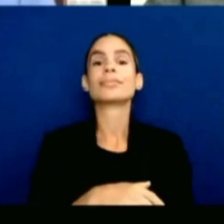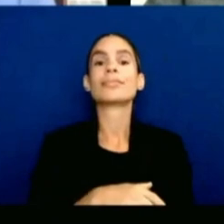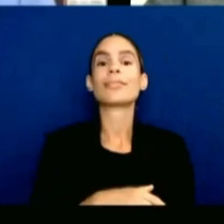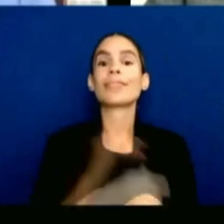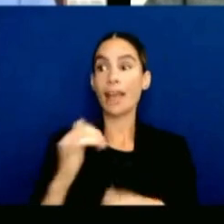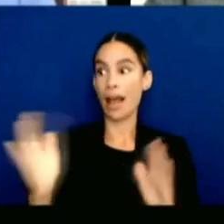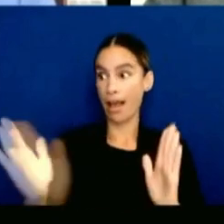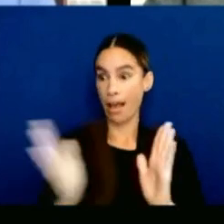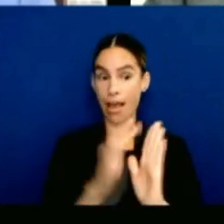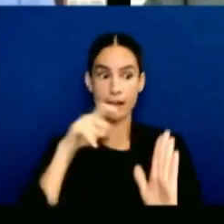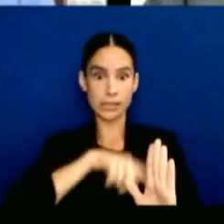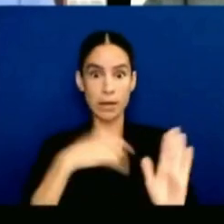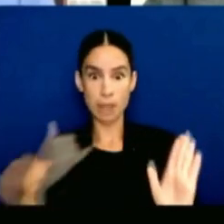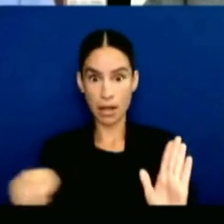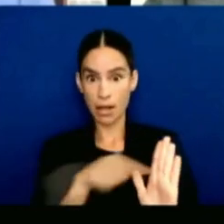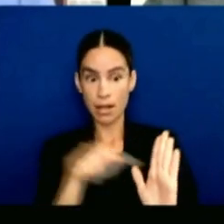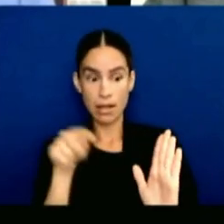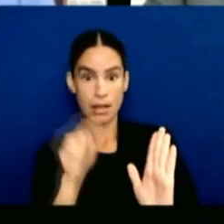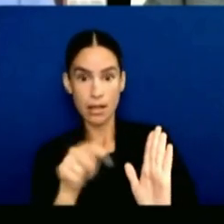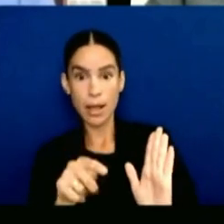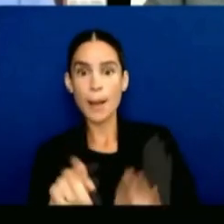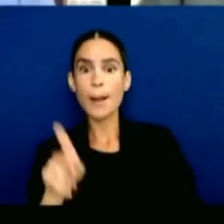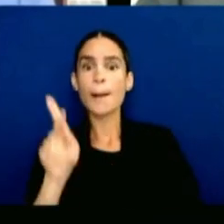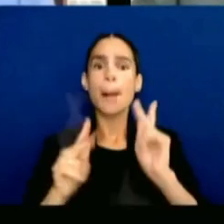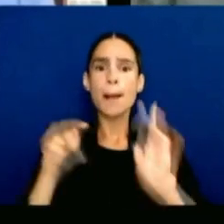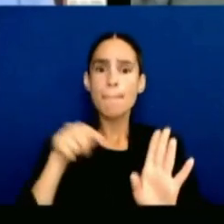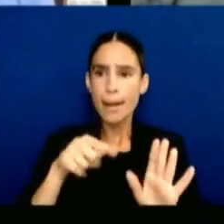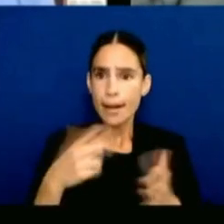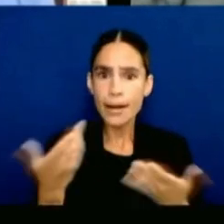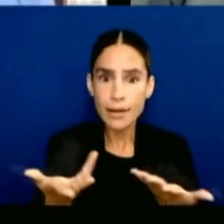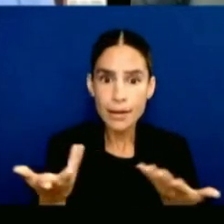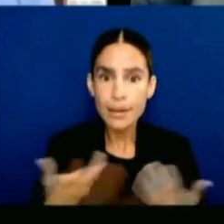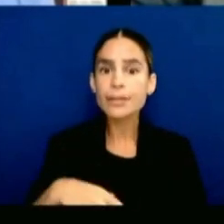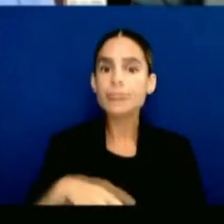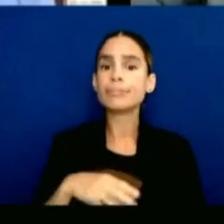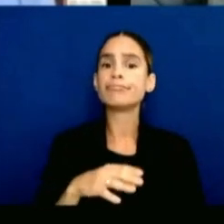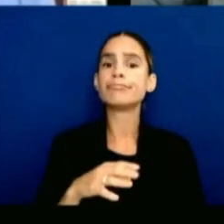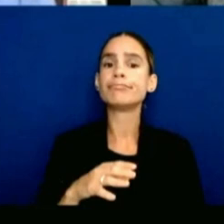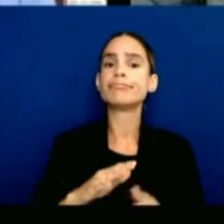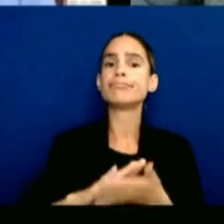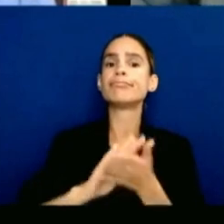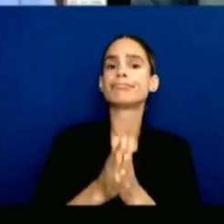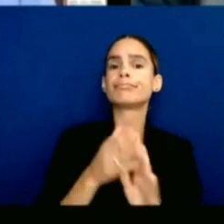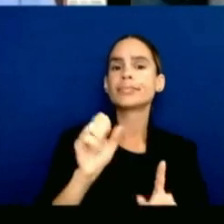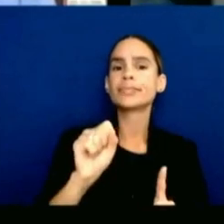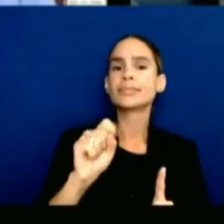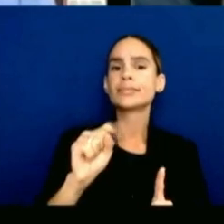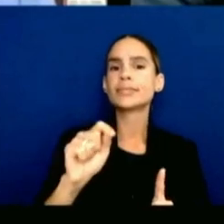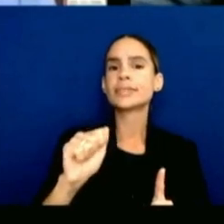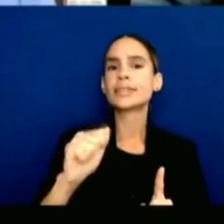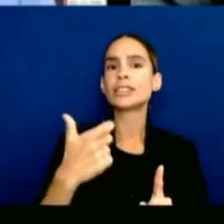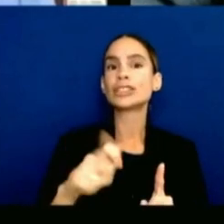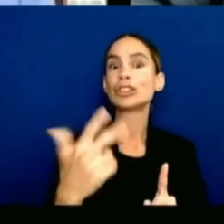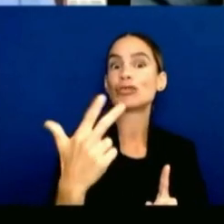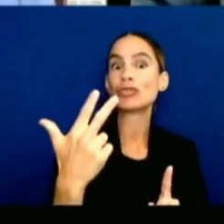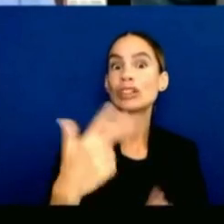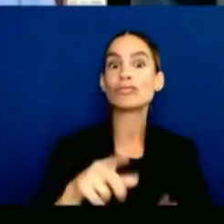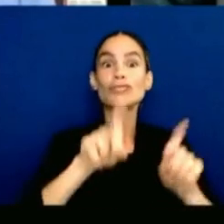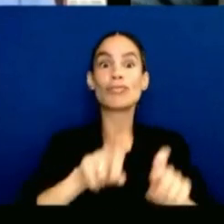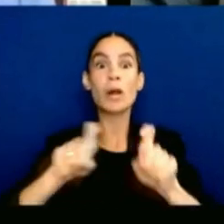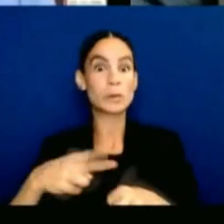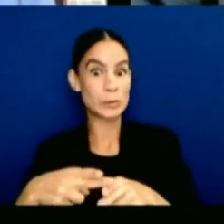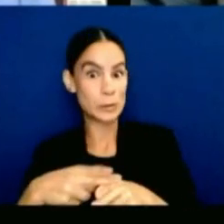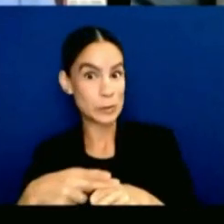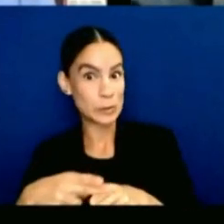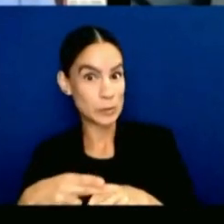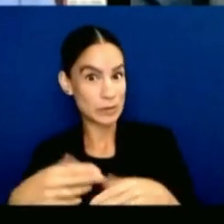for efficacy at the end of July. Other candidates will sequentially come in, another one at the end of August,